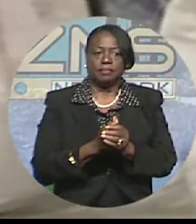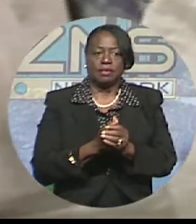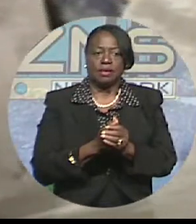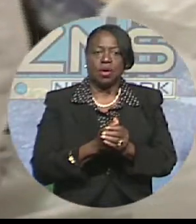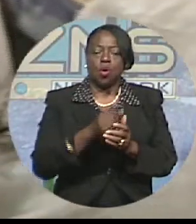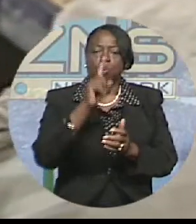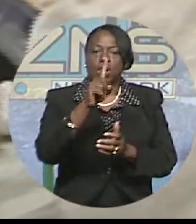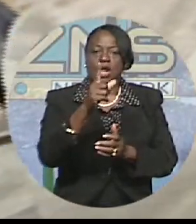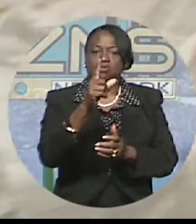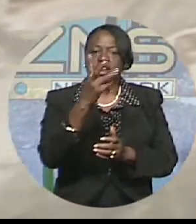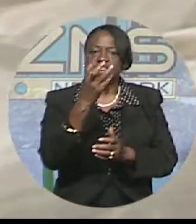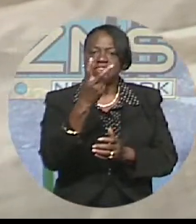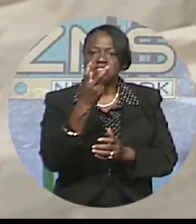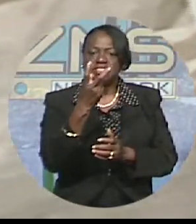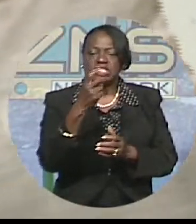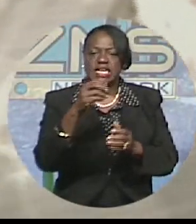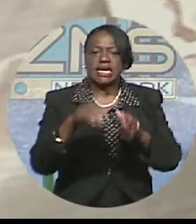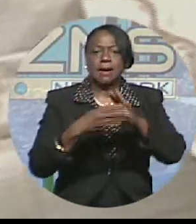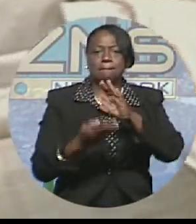some 113 in total.